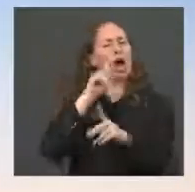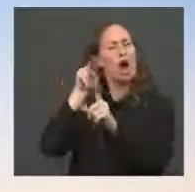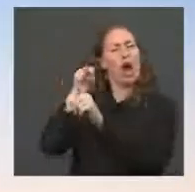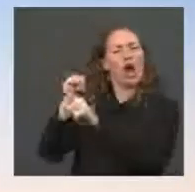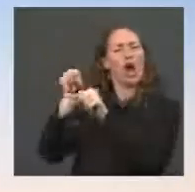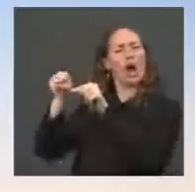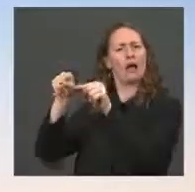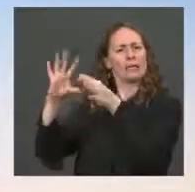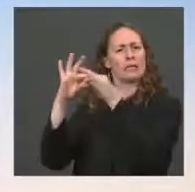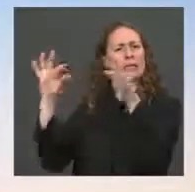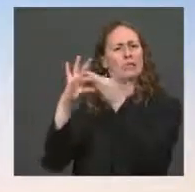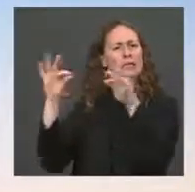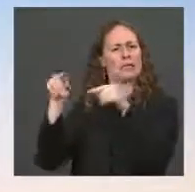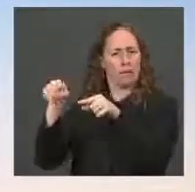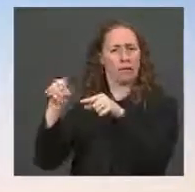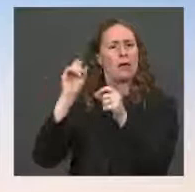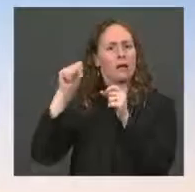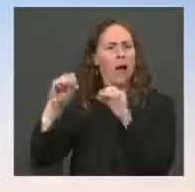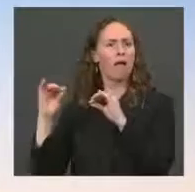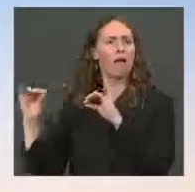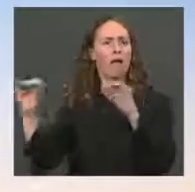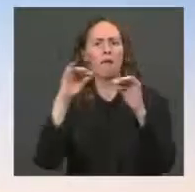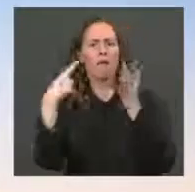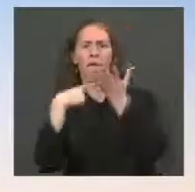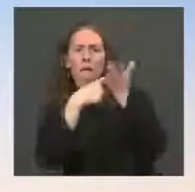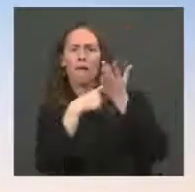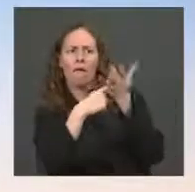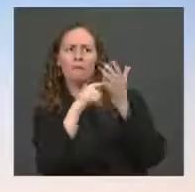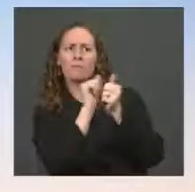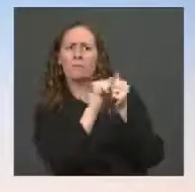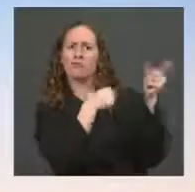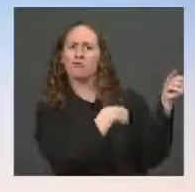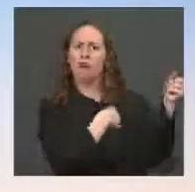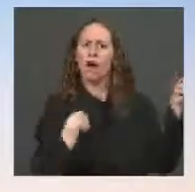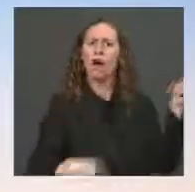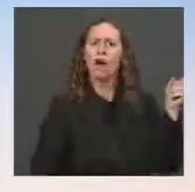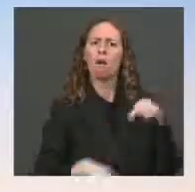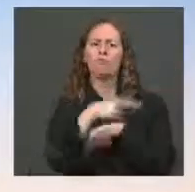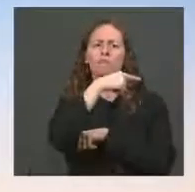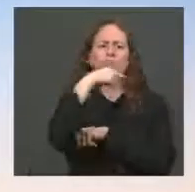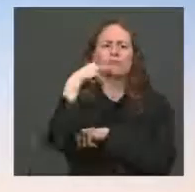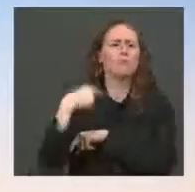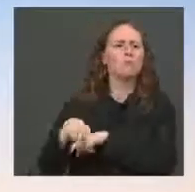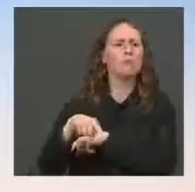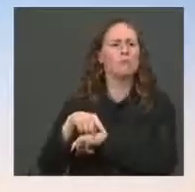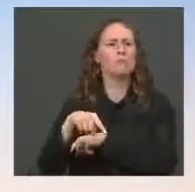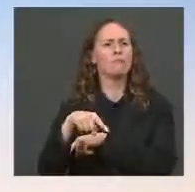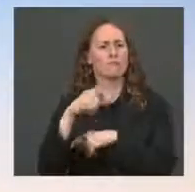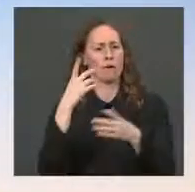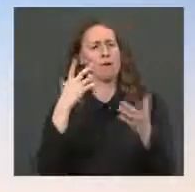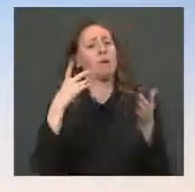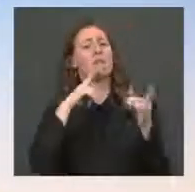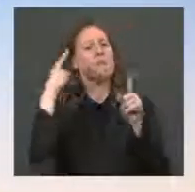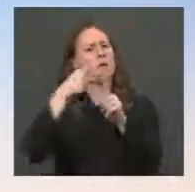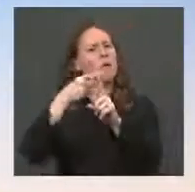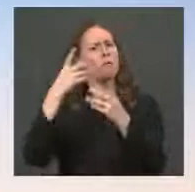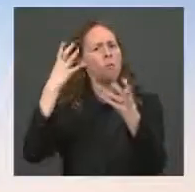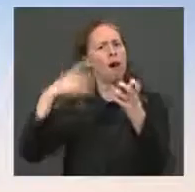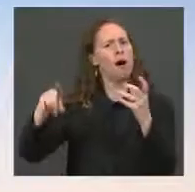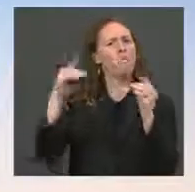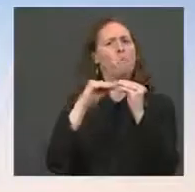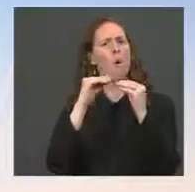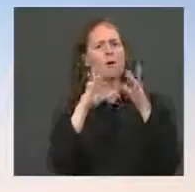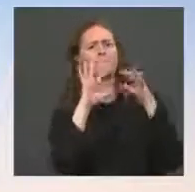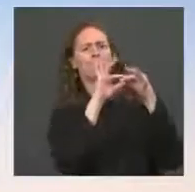to communicate with China and Russia. That those are meant to increase confidence. Those are meant to prevent and